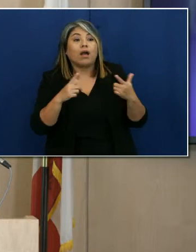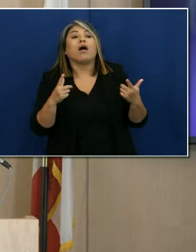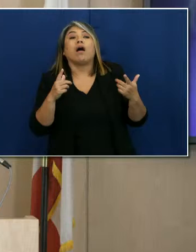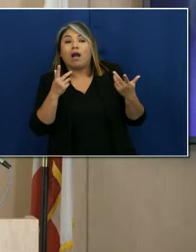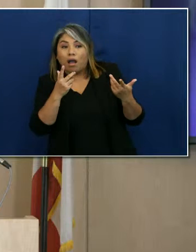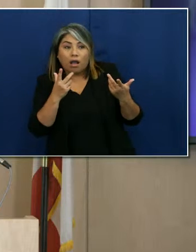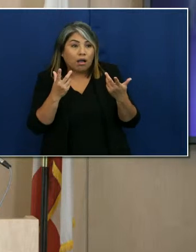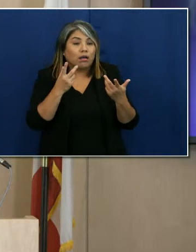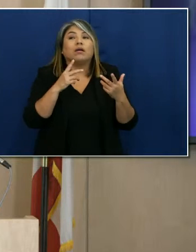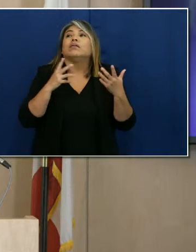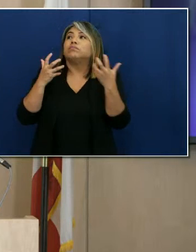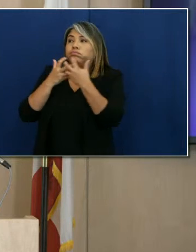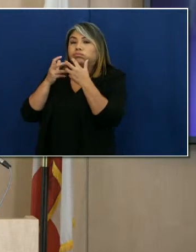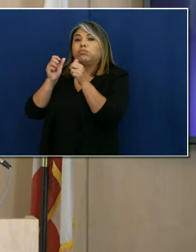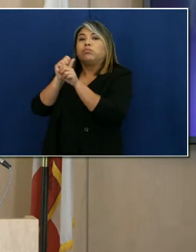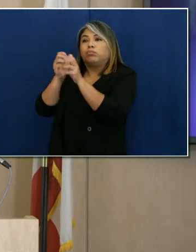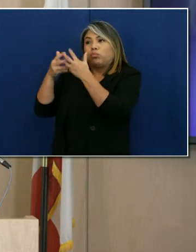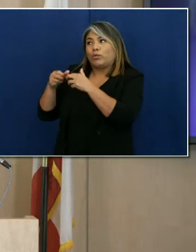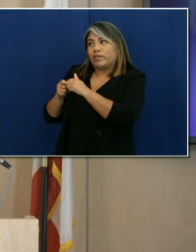improve or adjust what we're doing.